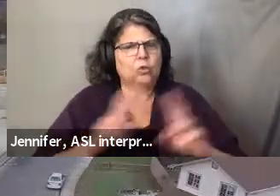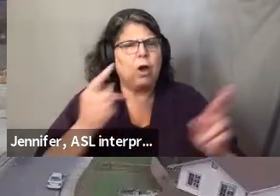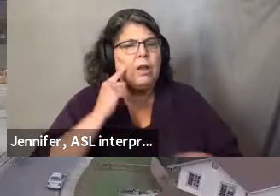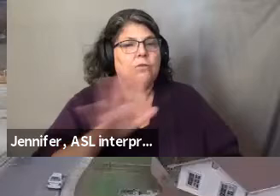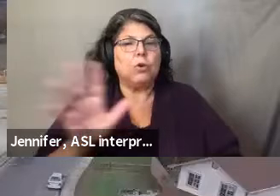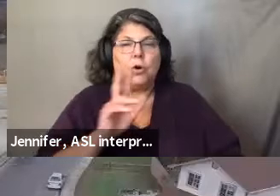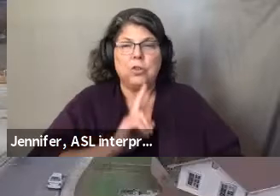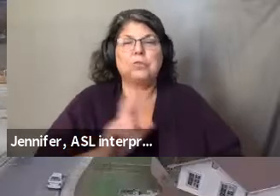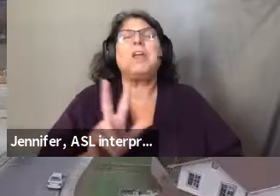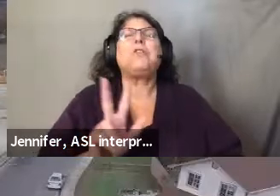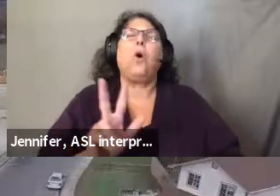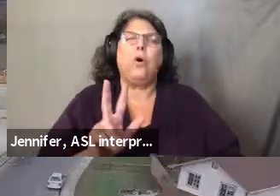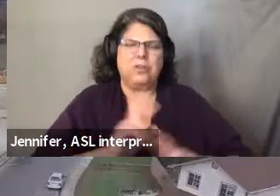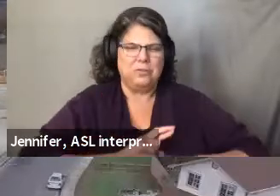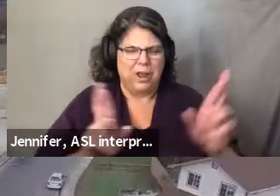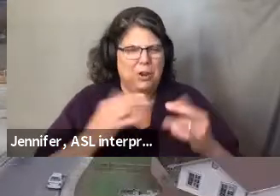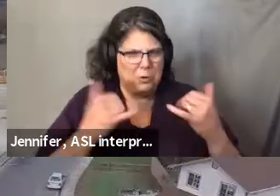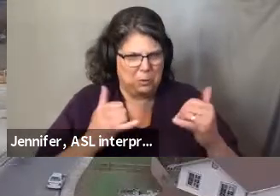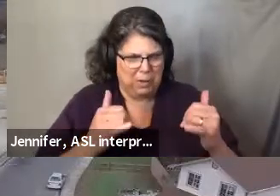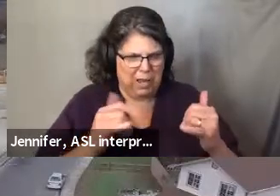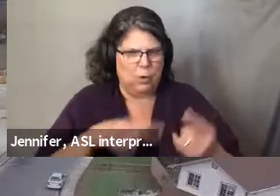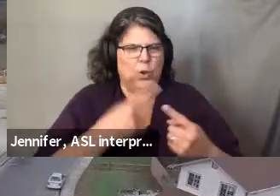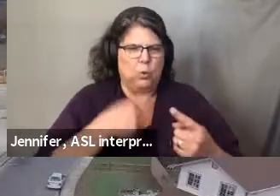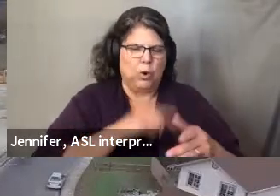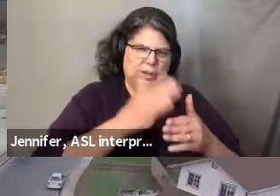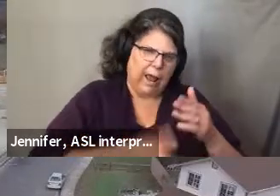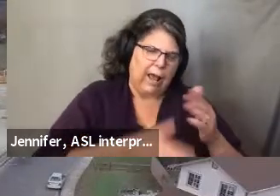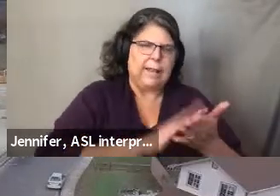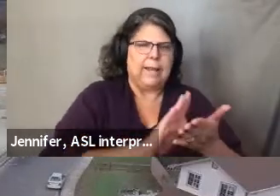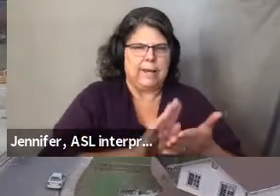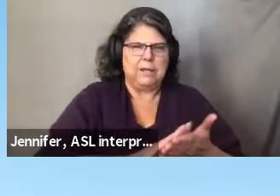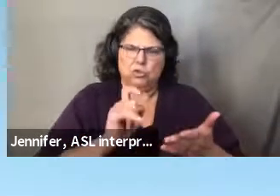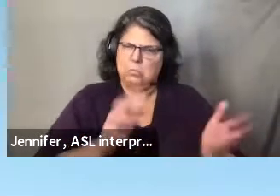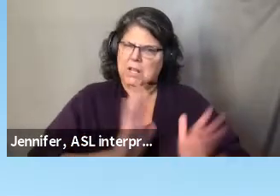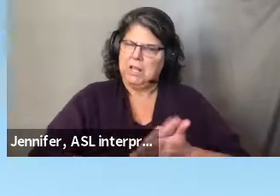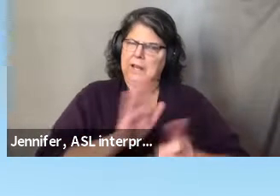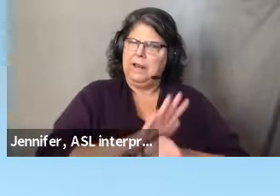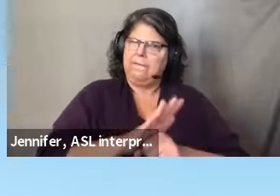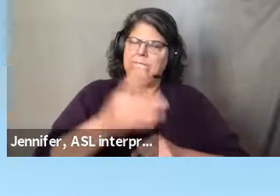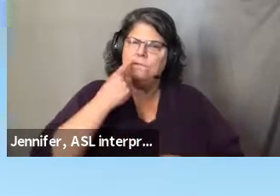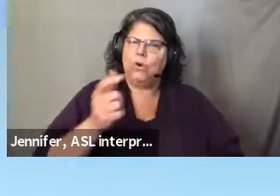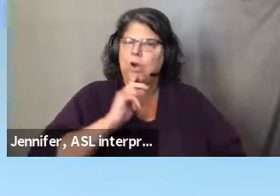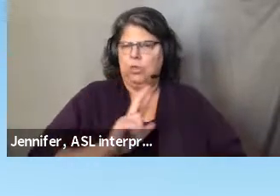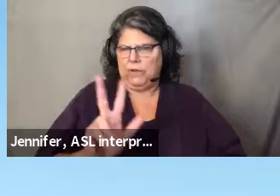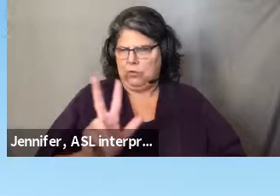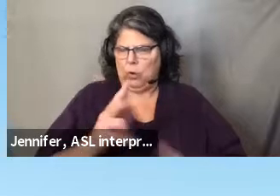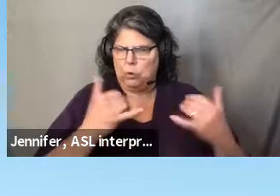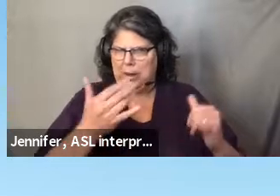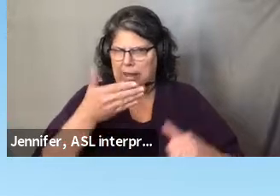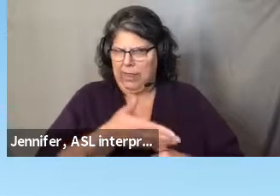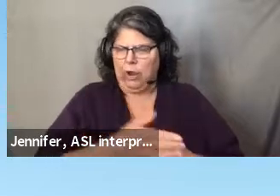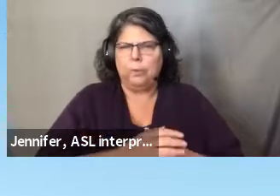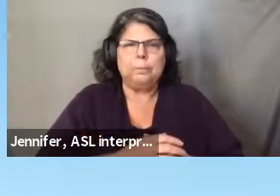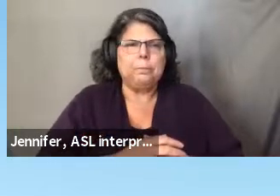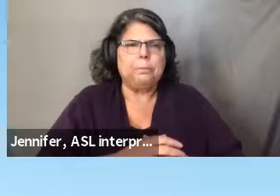3-year-old to be able to play on that after we're finished. So the